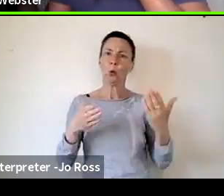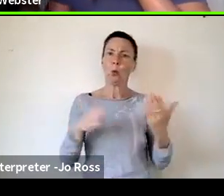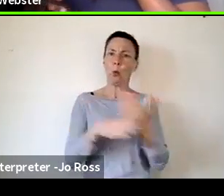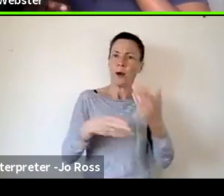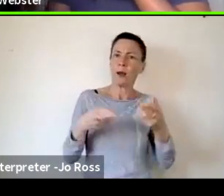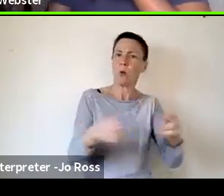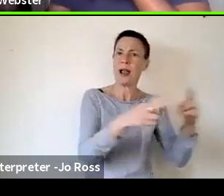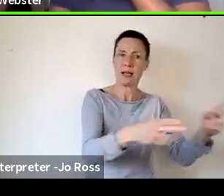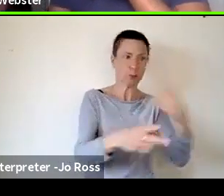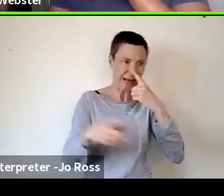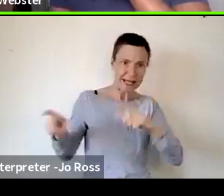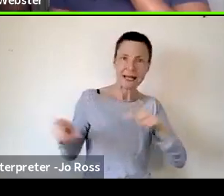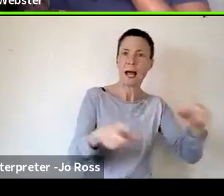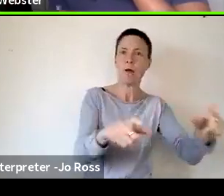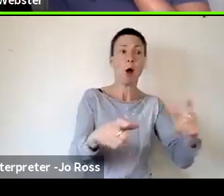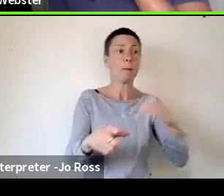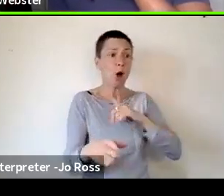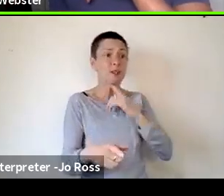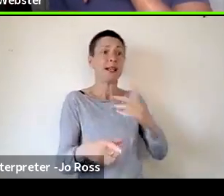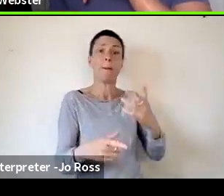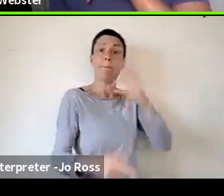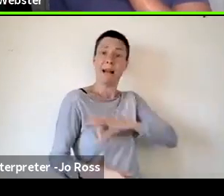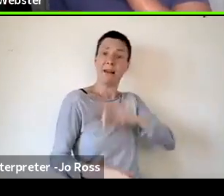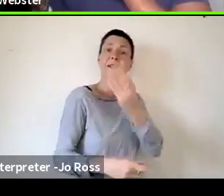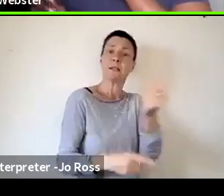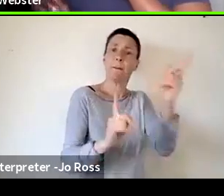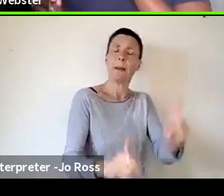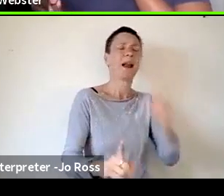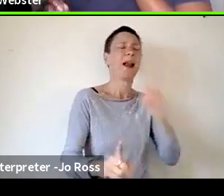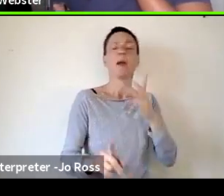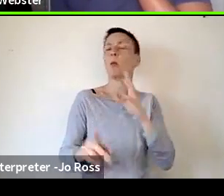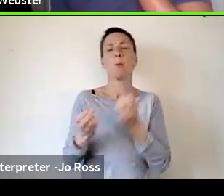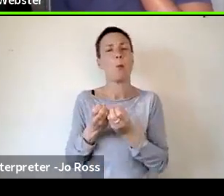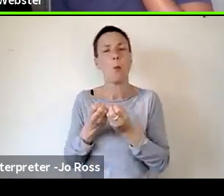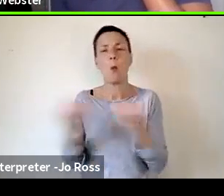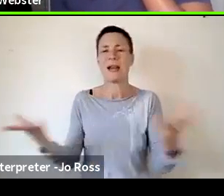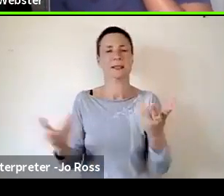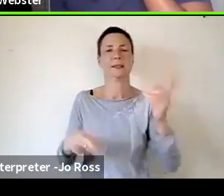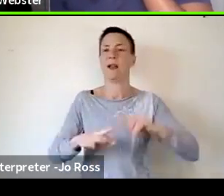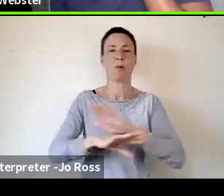well and really helps people out, I think would just be a massive waste and a huge loss.